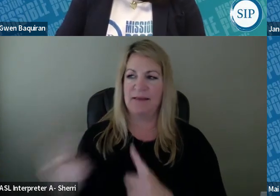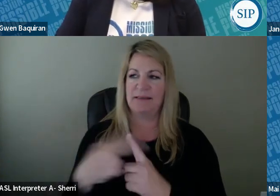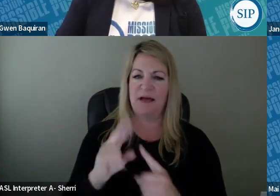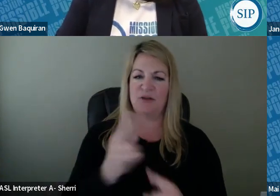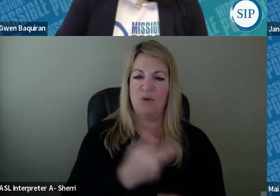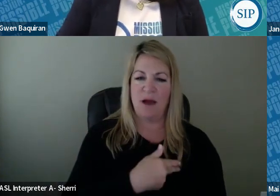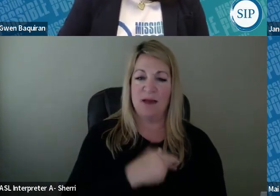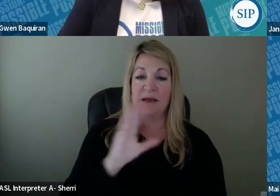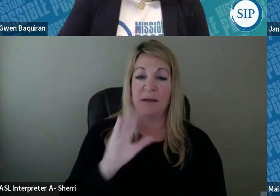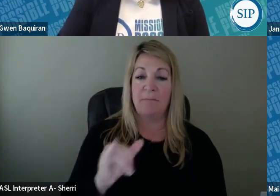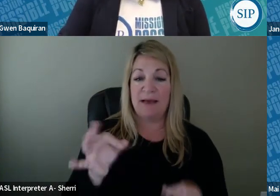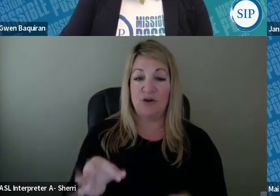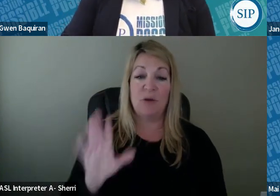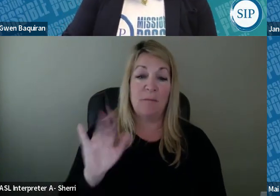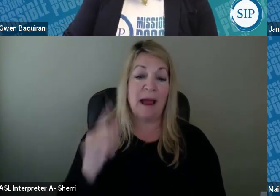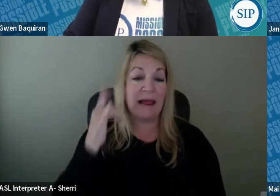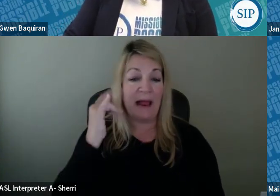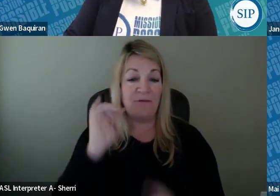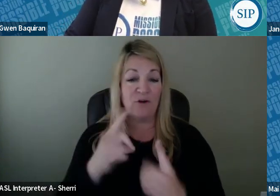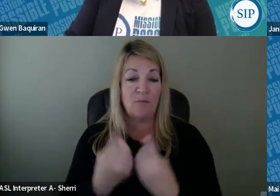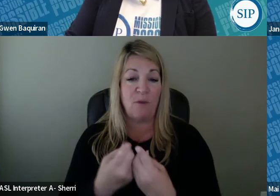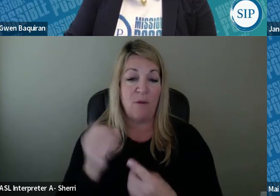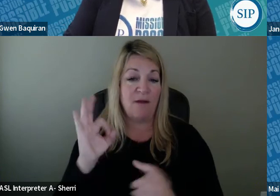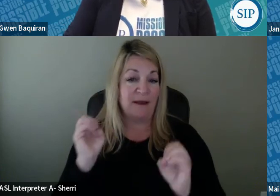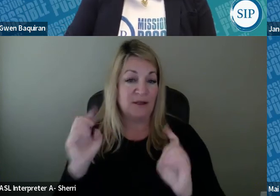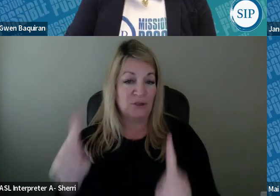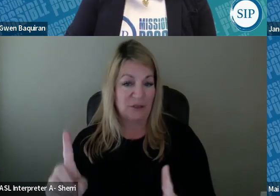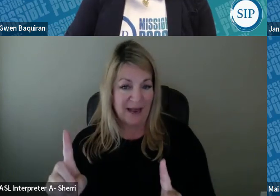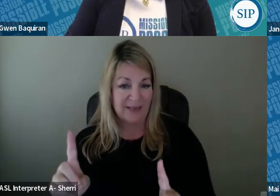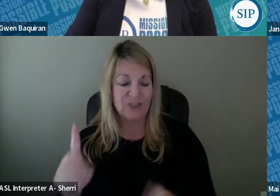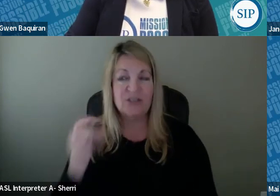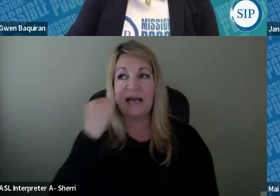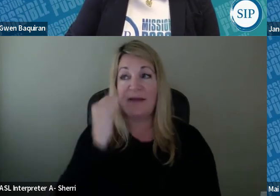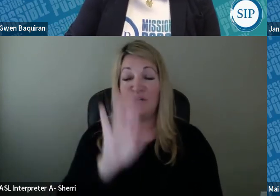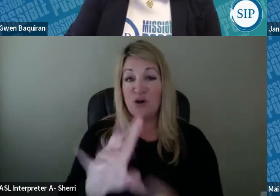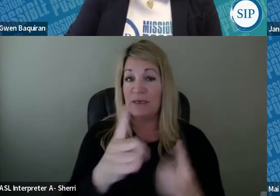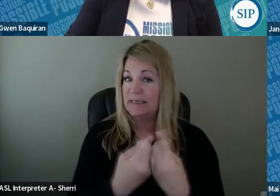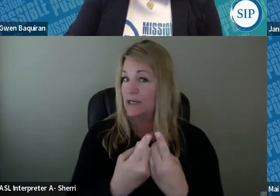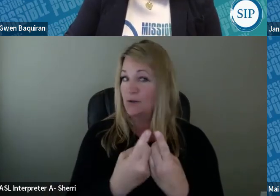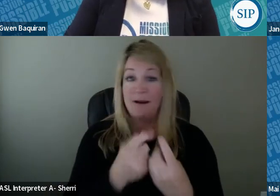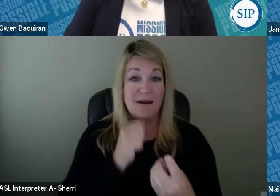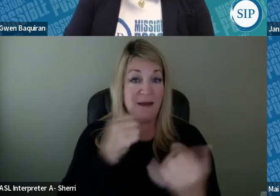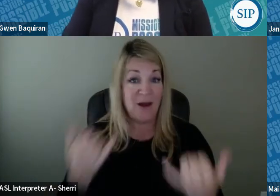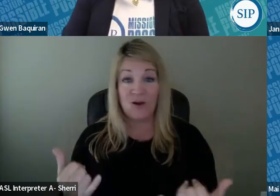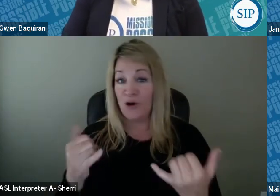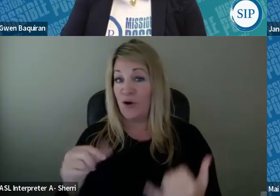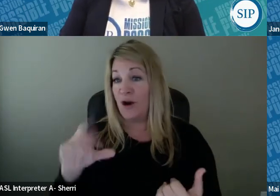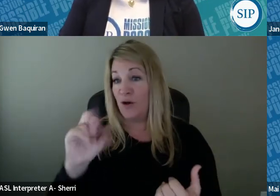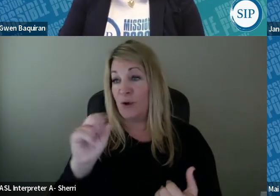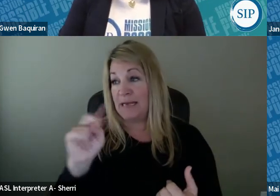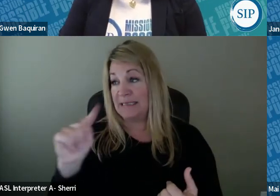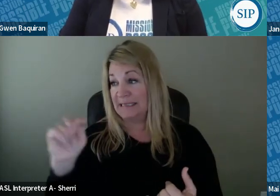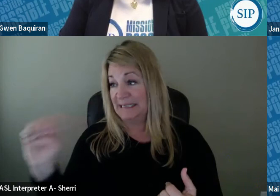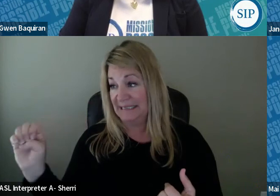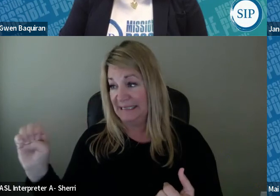and determined by California Department of Education. So if your district is not currently a grantee, please head over to